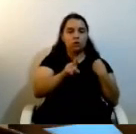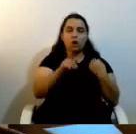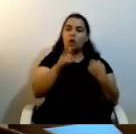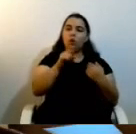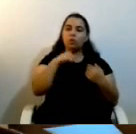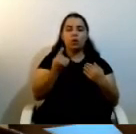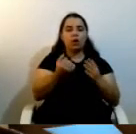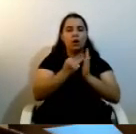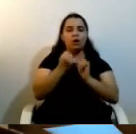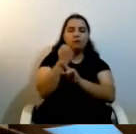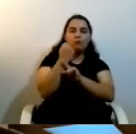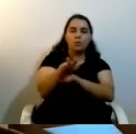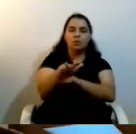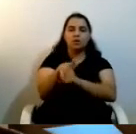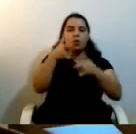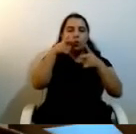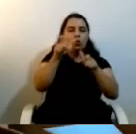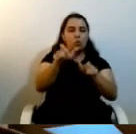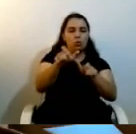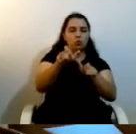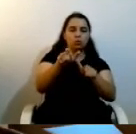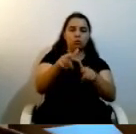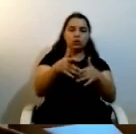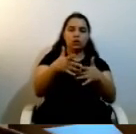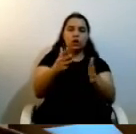assistants. Somebody else is doing this.